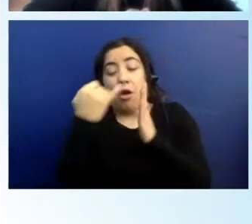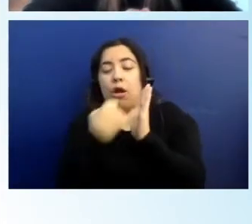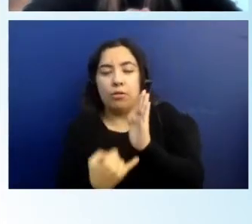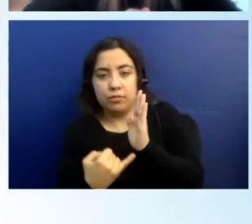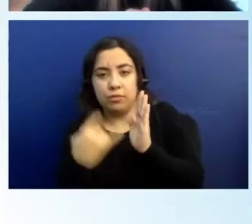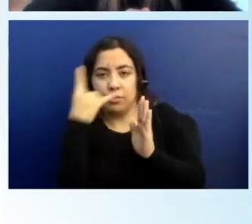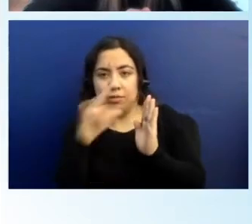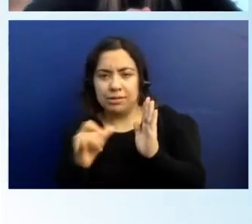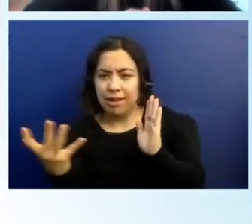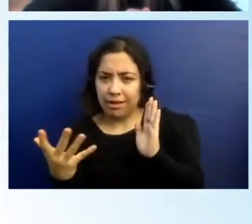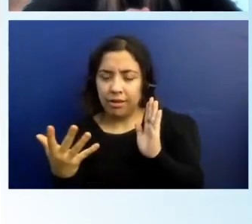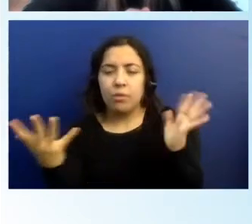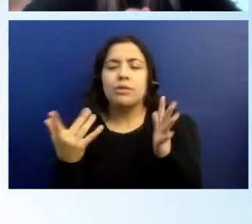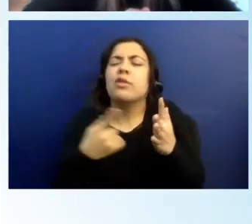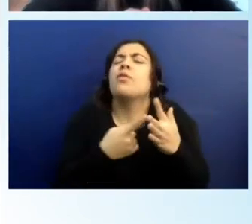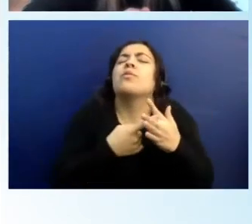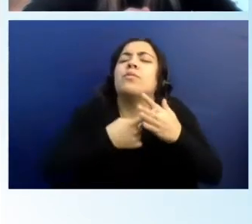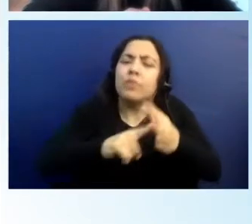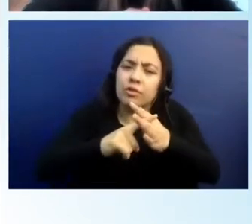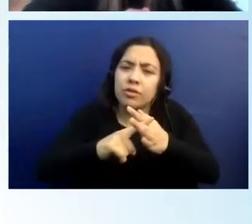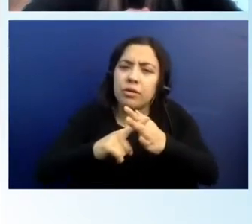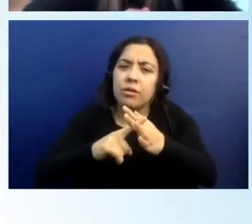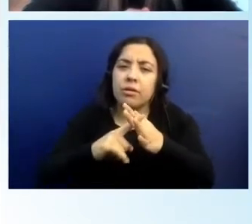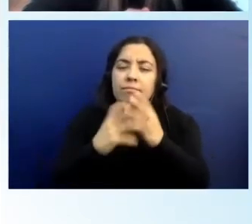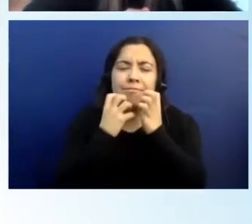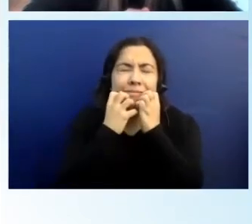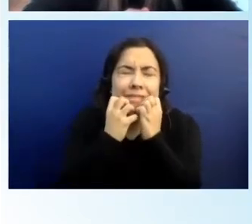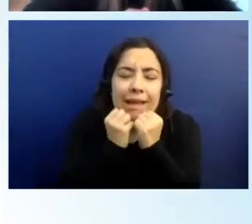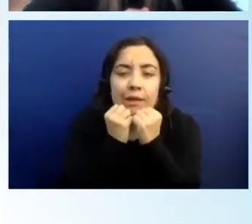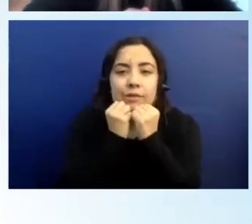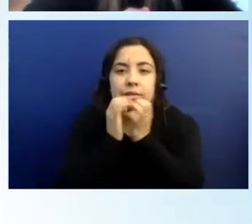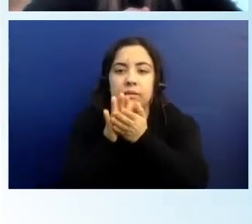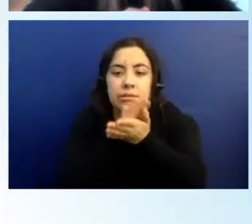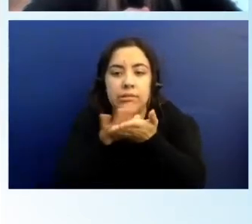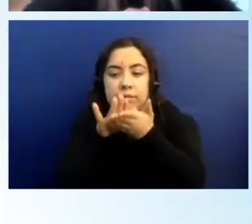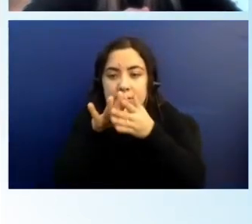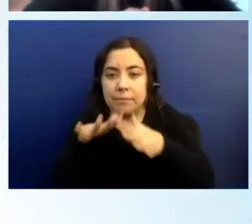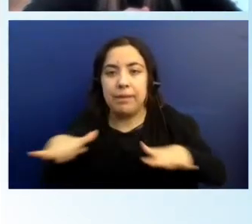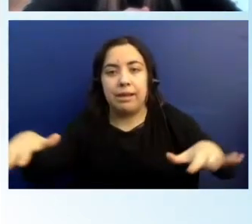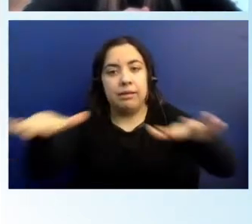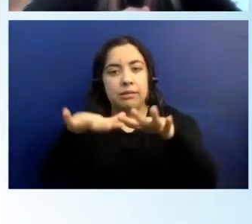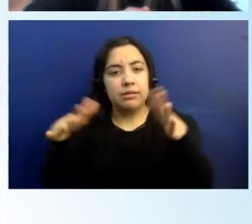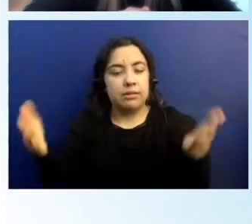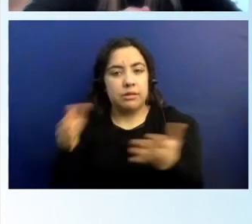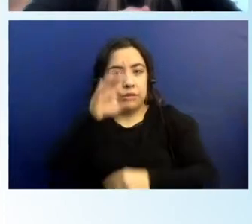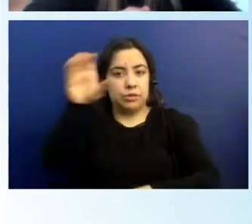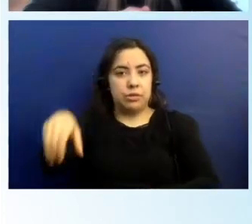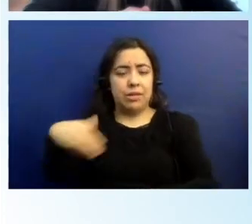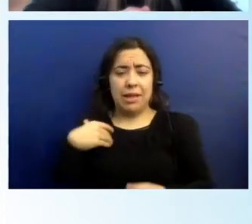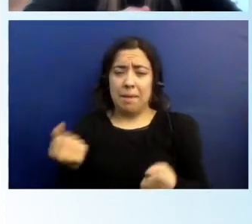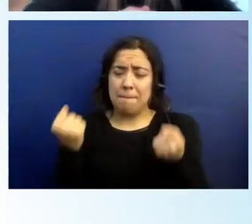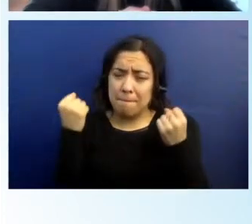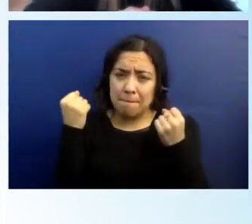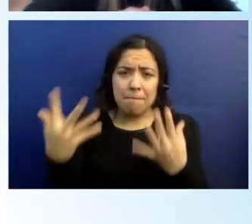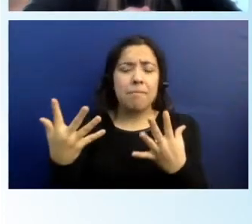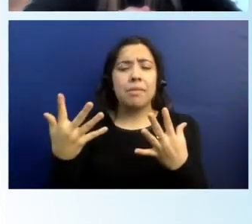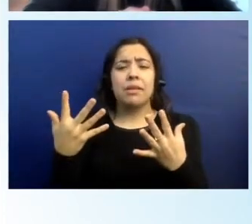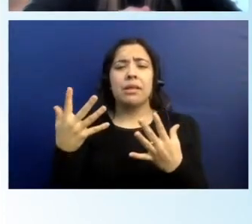space was, you know, in this city. There are a number of mounds, effigy mounds, lizard